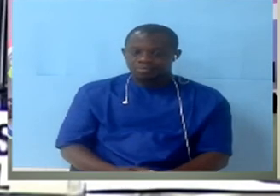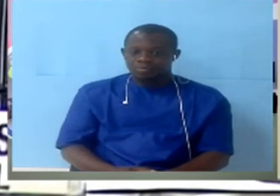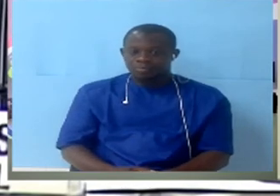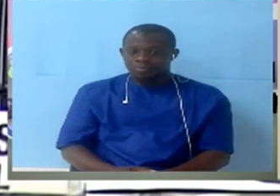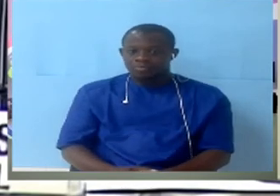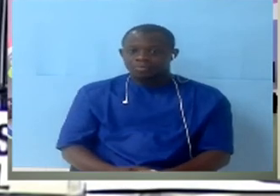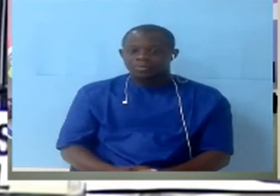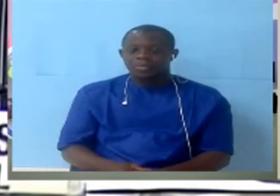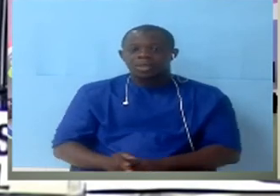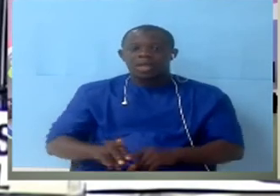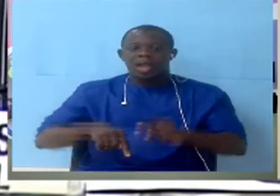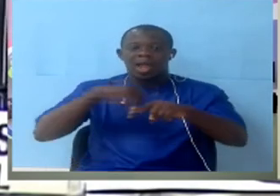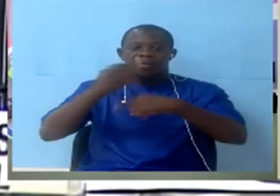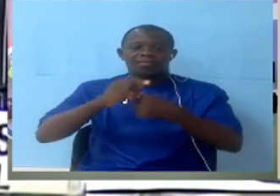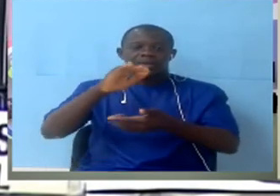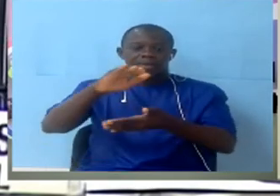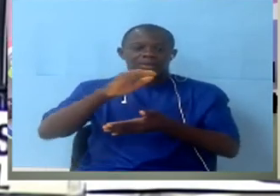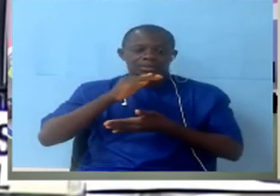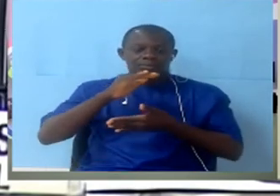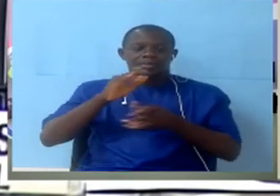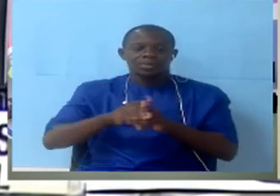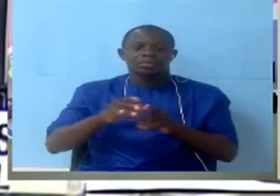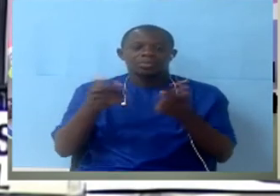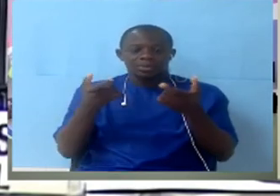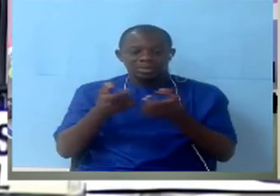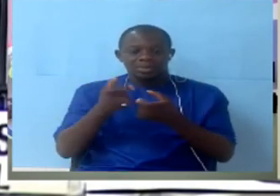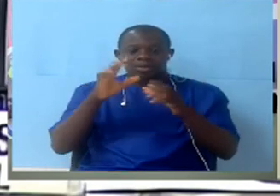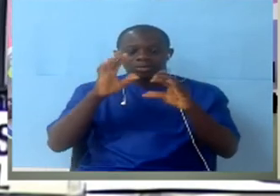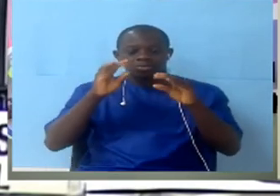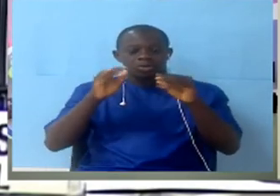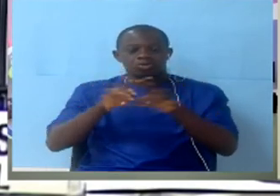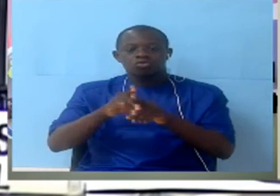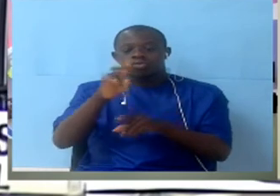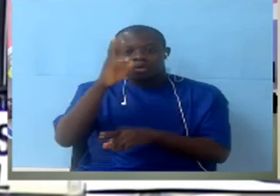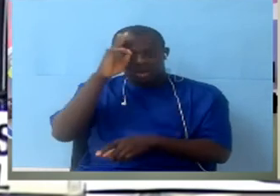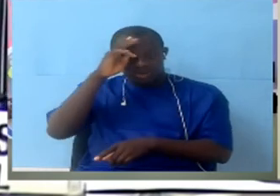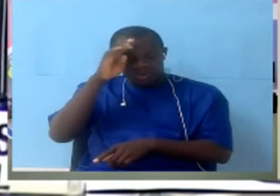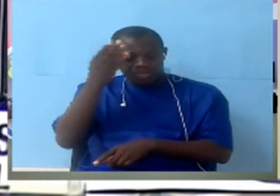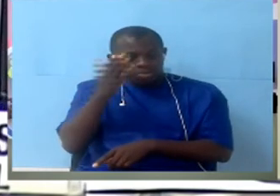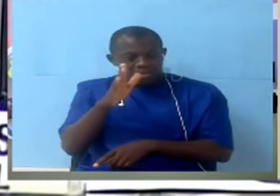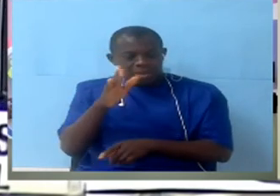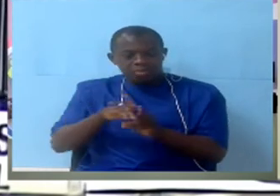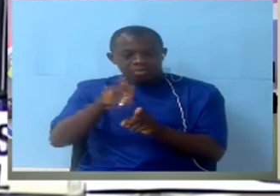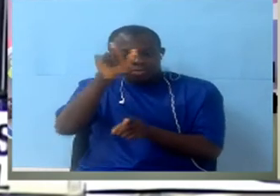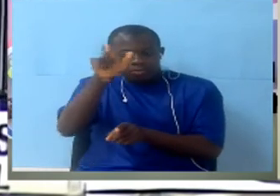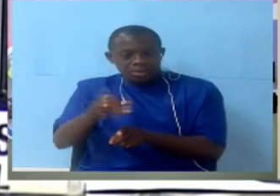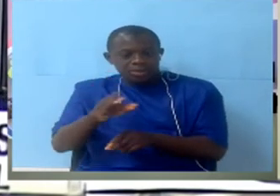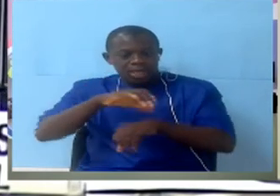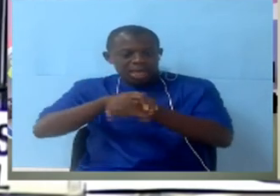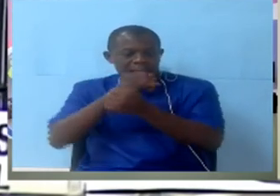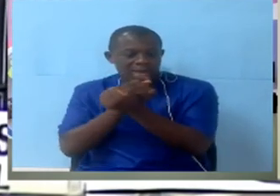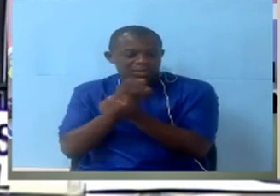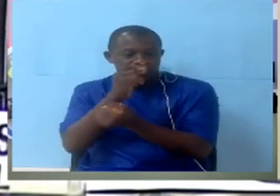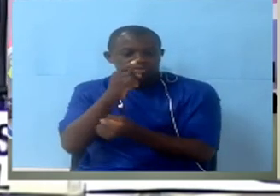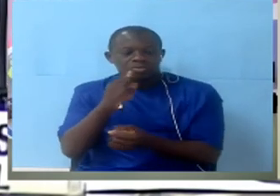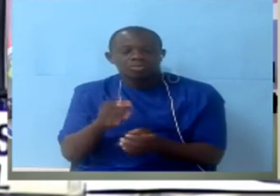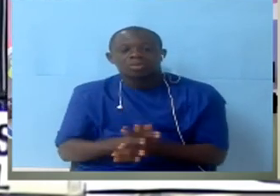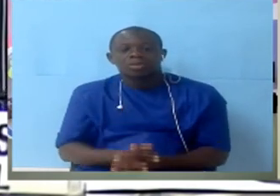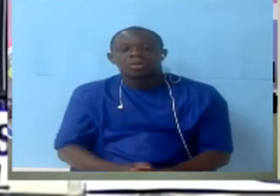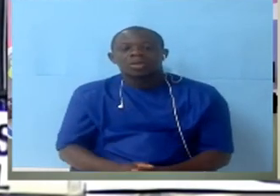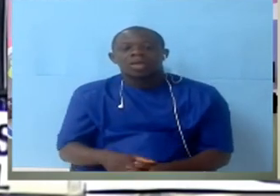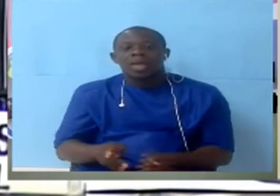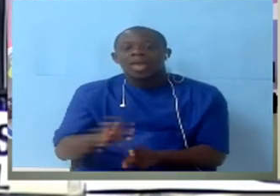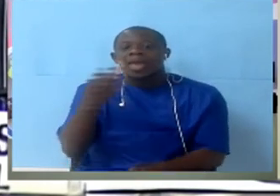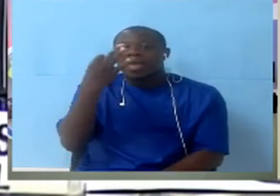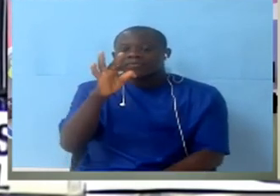After receiving some messages, you got suspicious that you would be arrested. Biriye kibaro soro ko be mutalale. Ah. Even